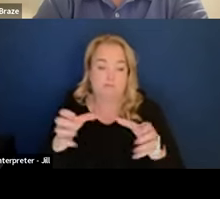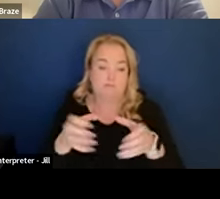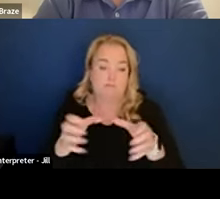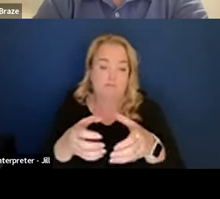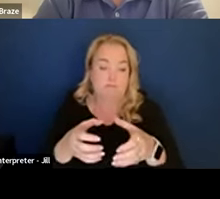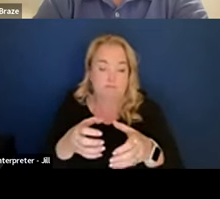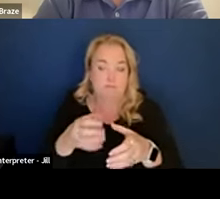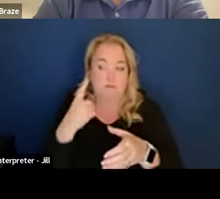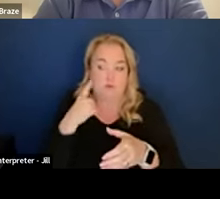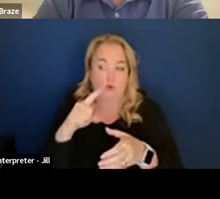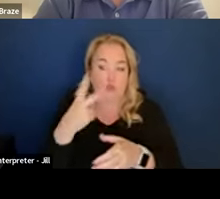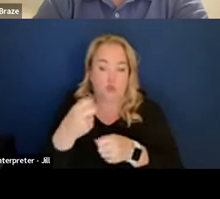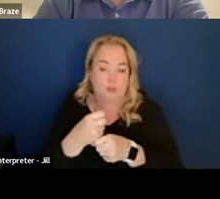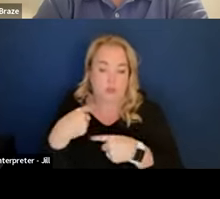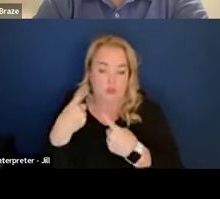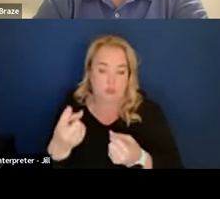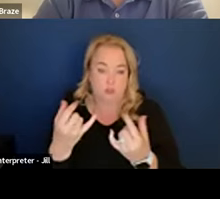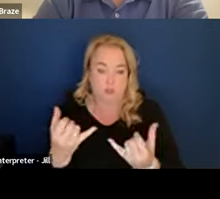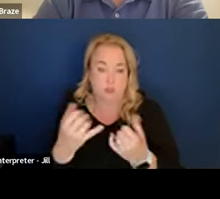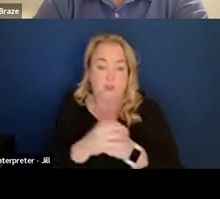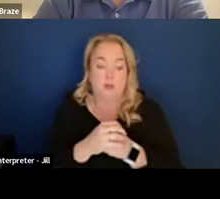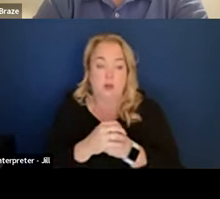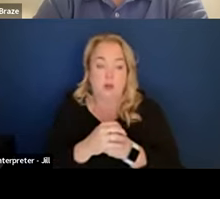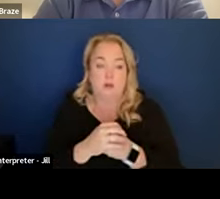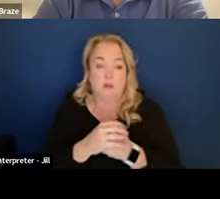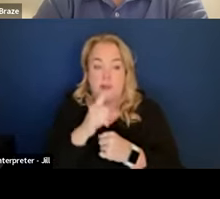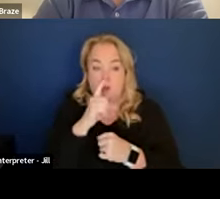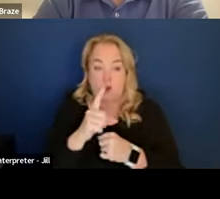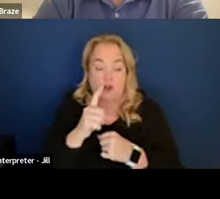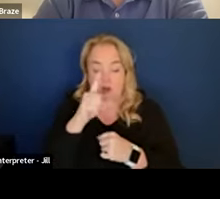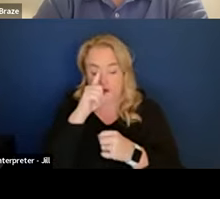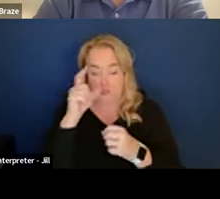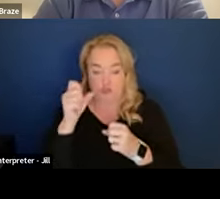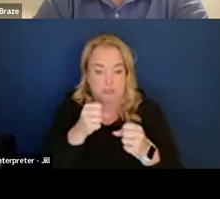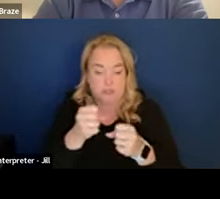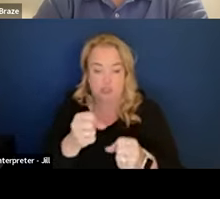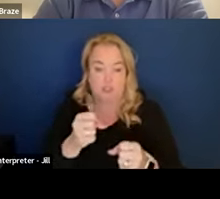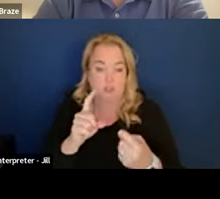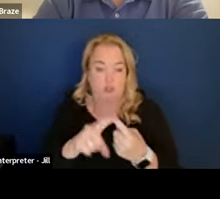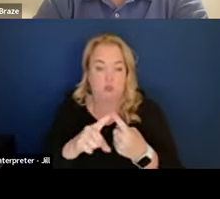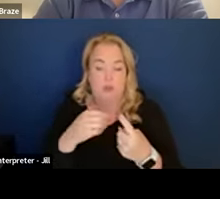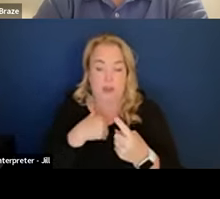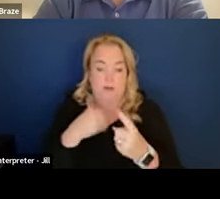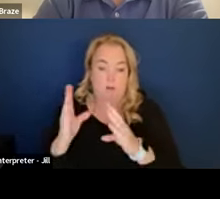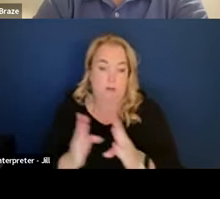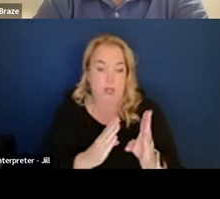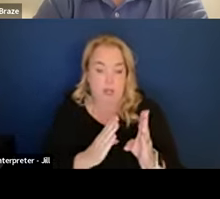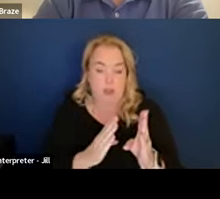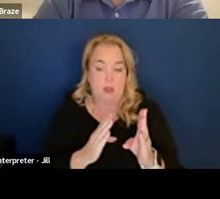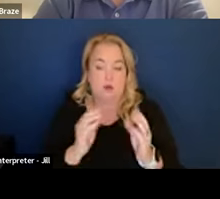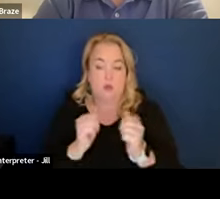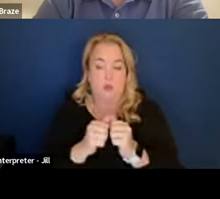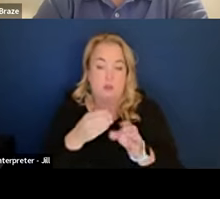last 2 years or so. Very, very strategic. We had our strategic plan with a